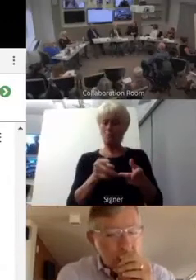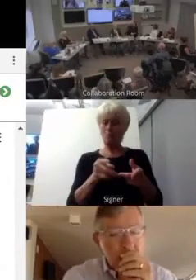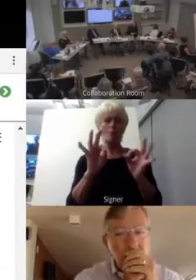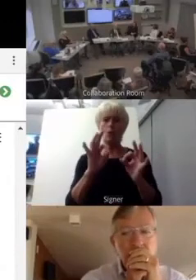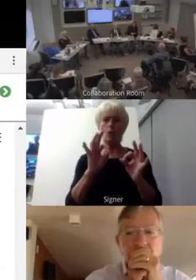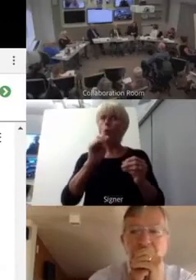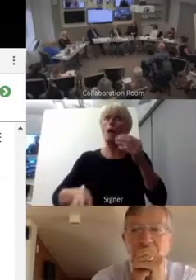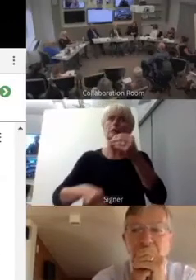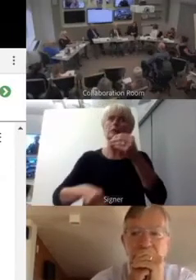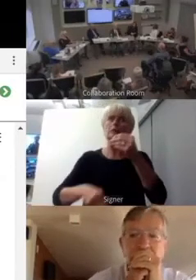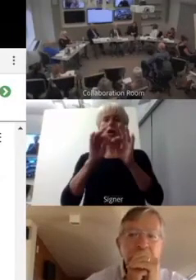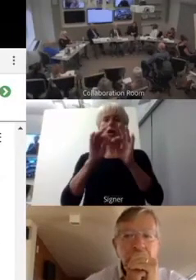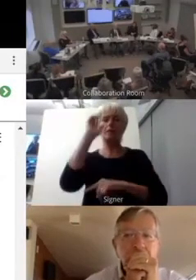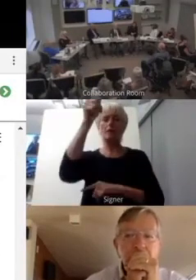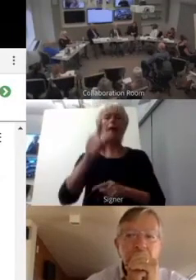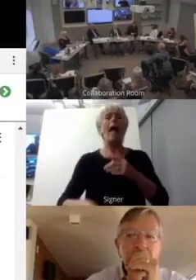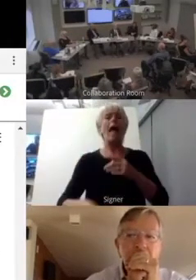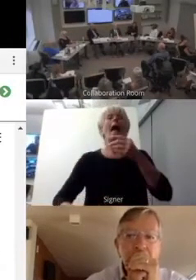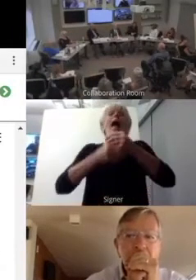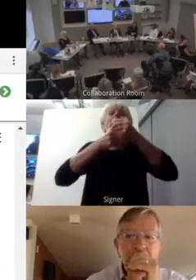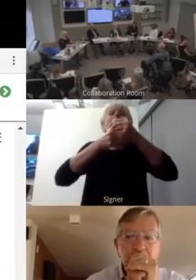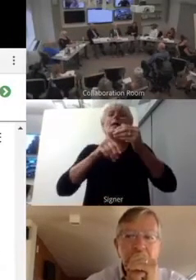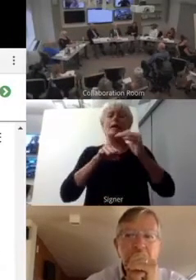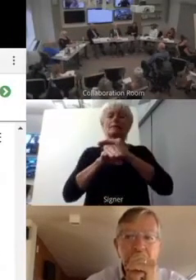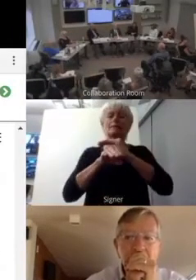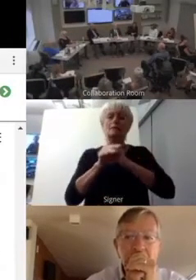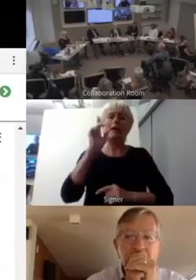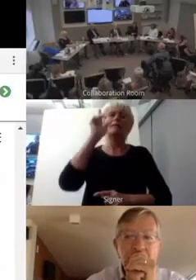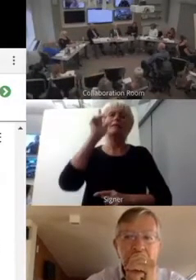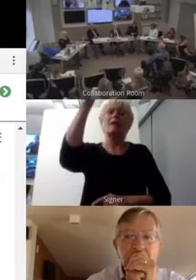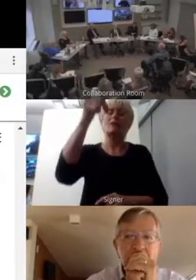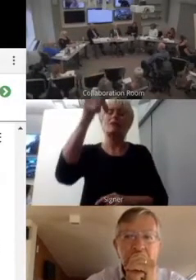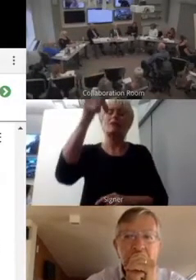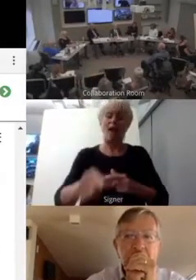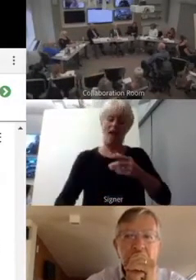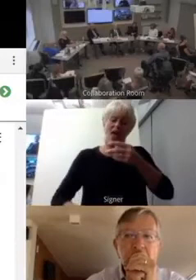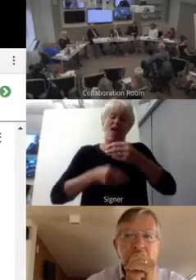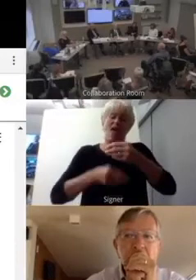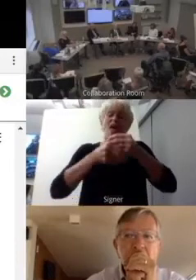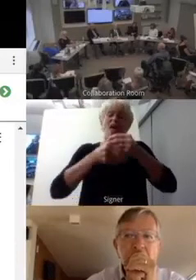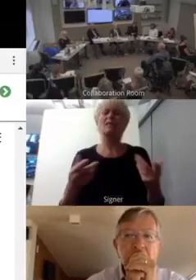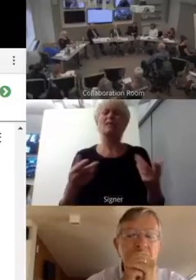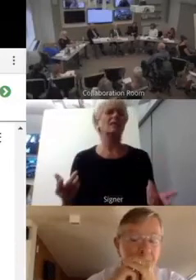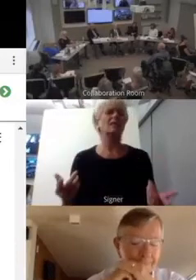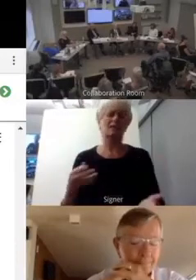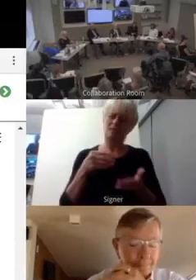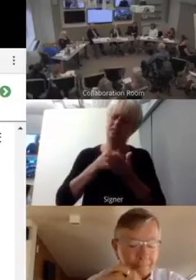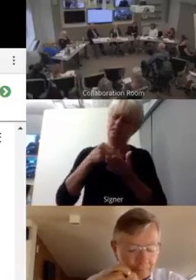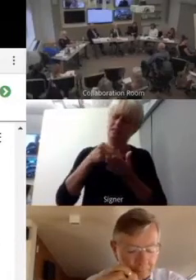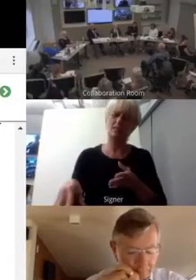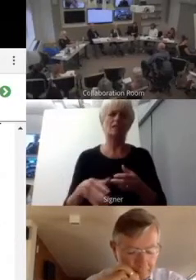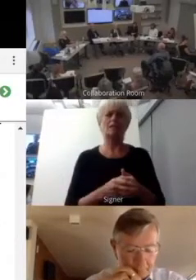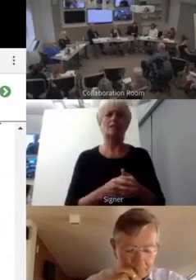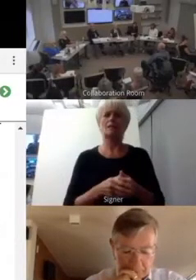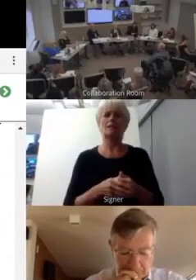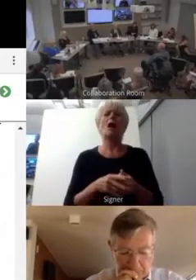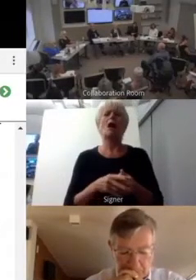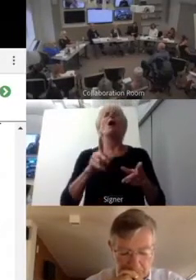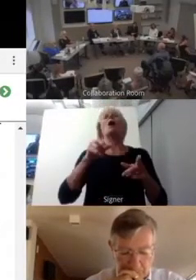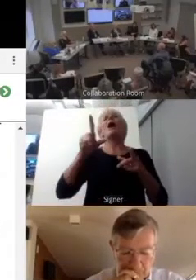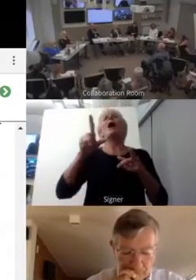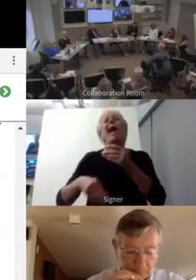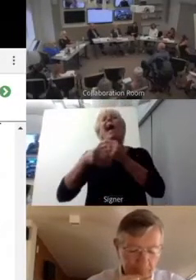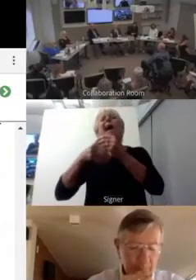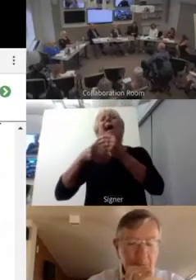on and adding the need for people with disabilities to access it afterwards has been proven